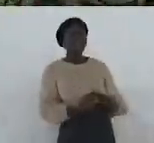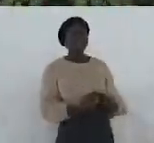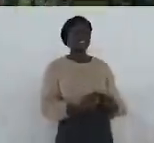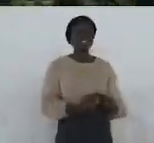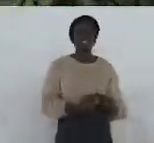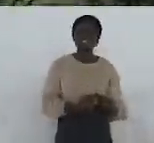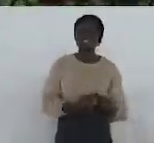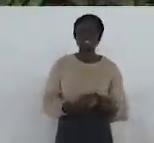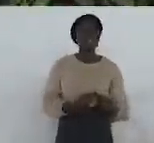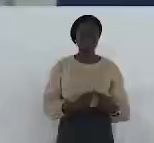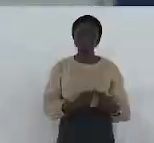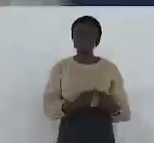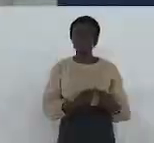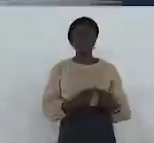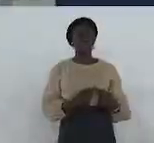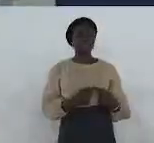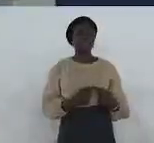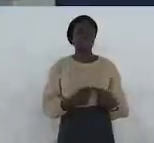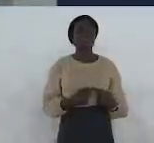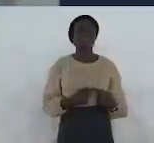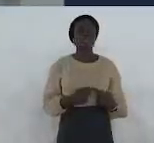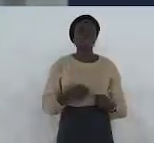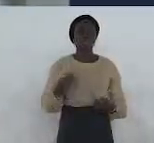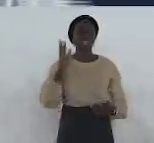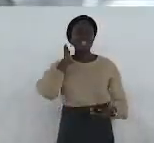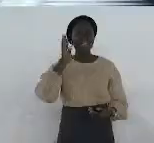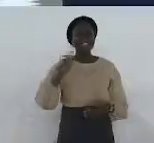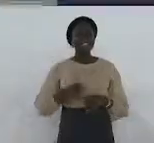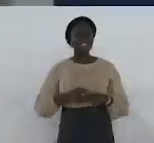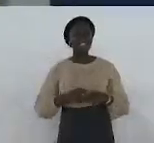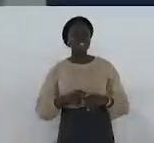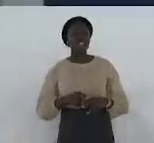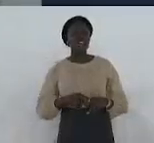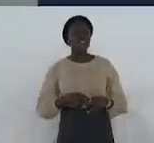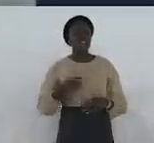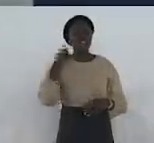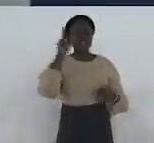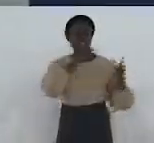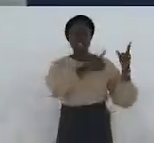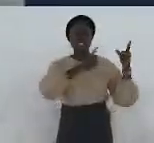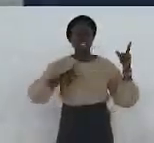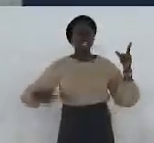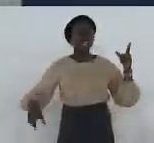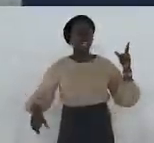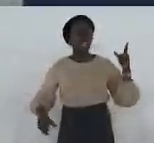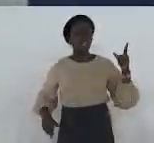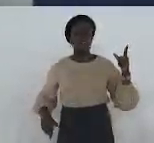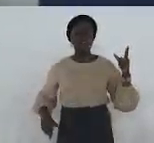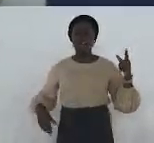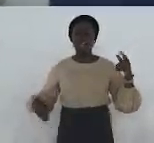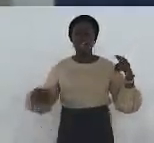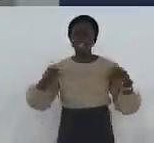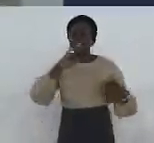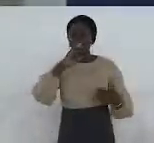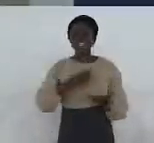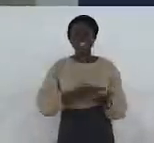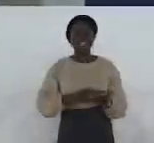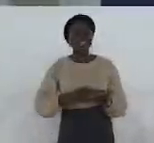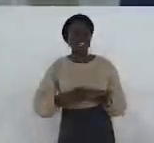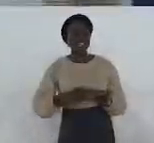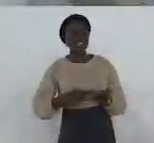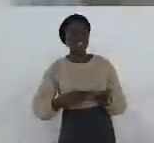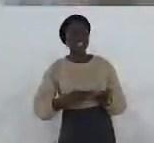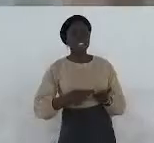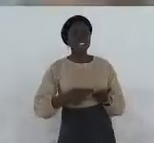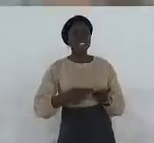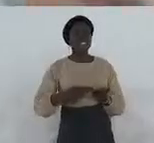shallity you shall receive a bless from the Lord and from the God of his righteousness this is